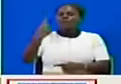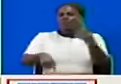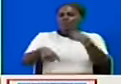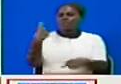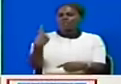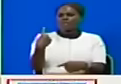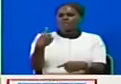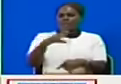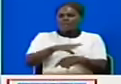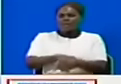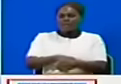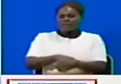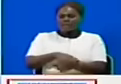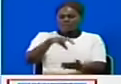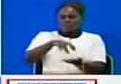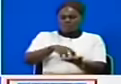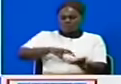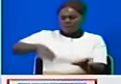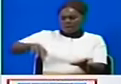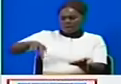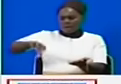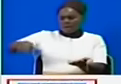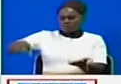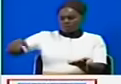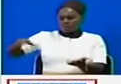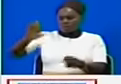and earn a seat at the Kericho County Assembly.